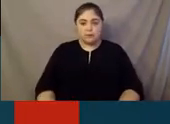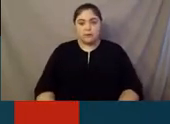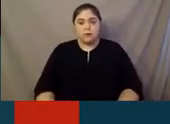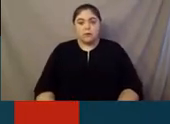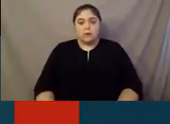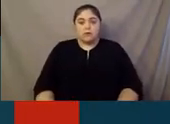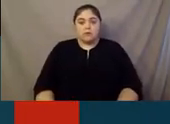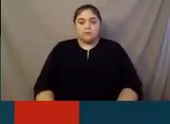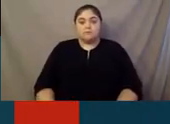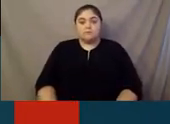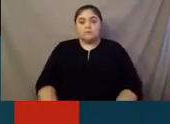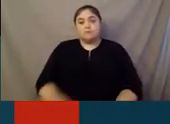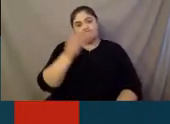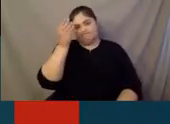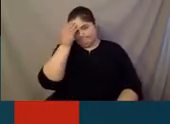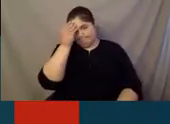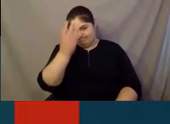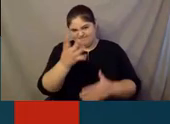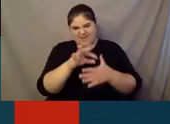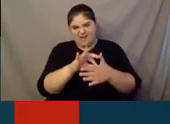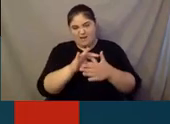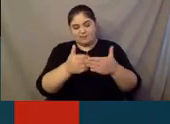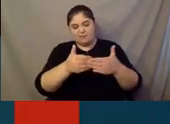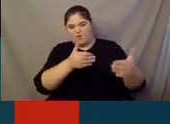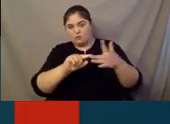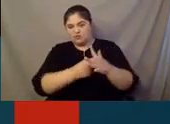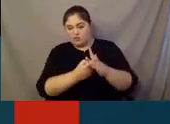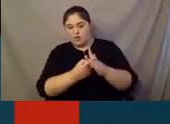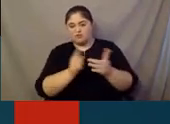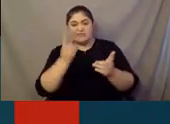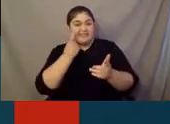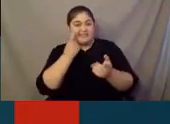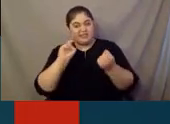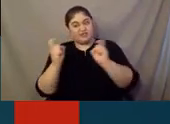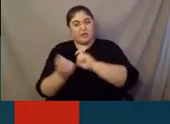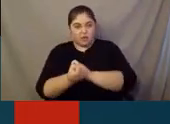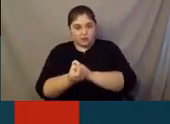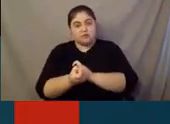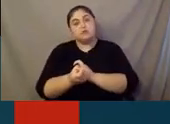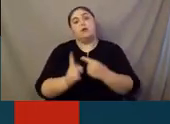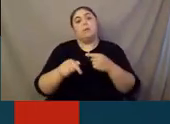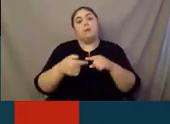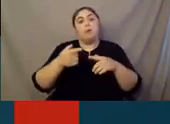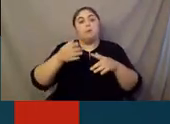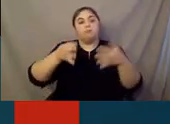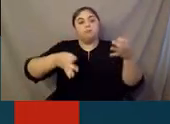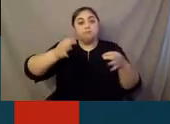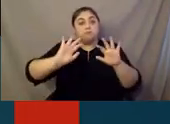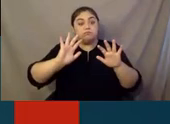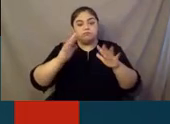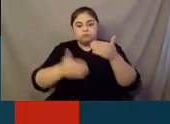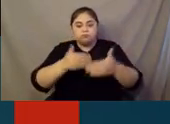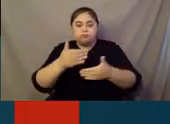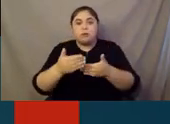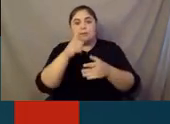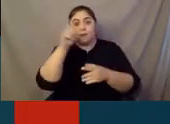So to give you a bit of a context before we get to what's changed about the court process because of COVID, I want to give